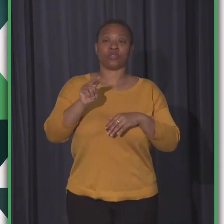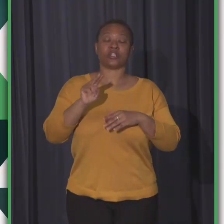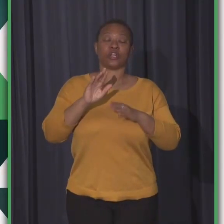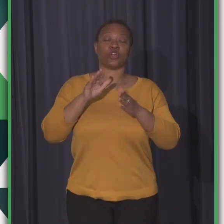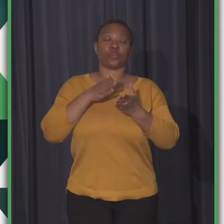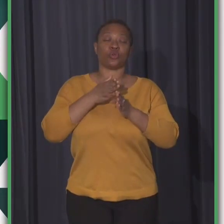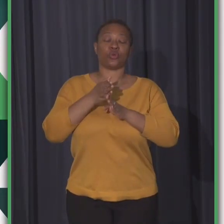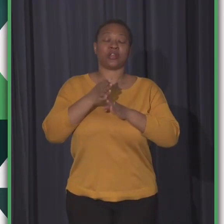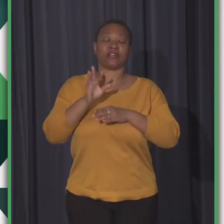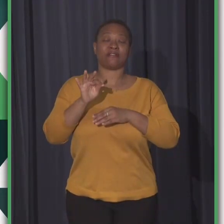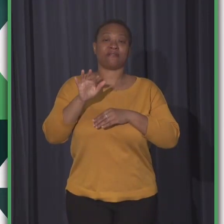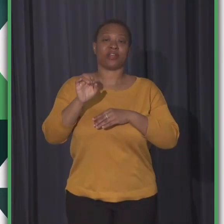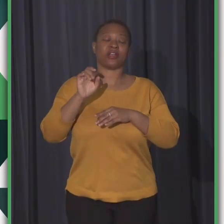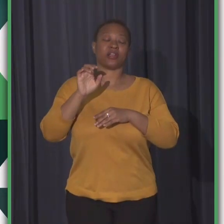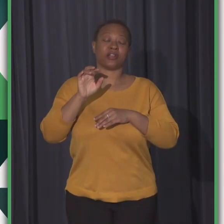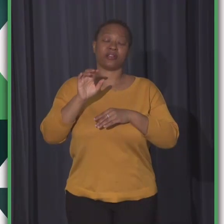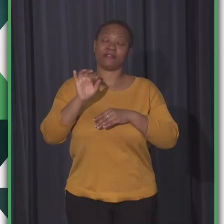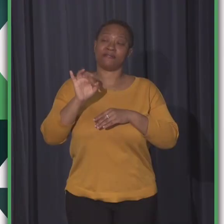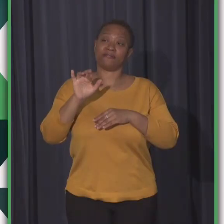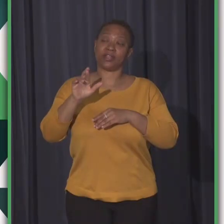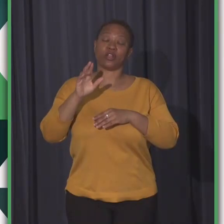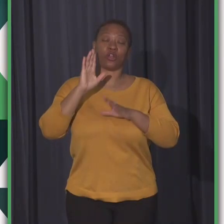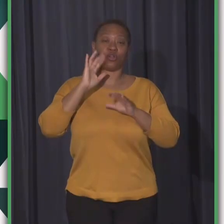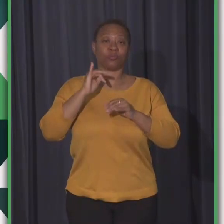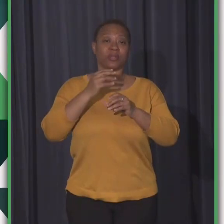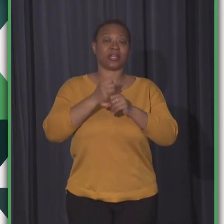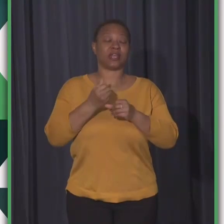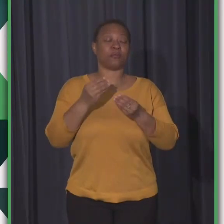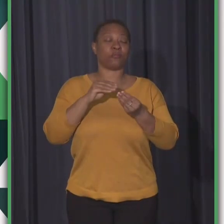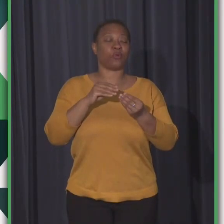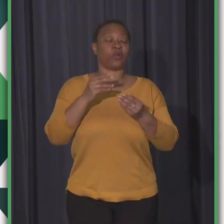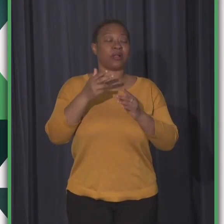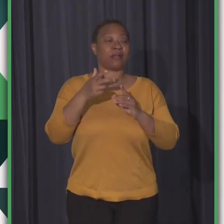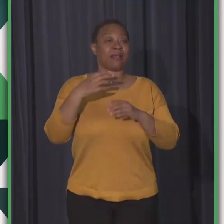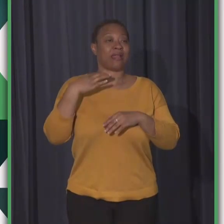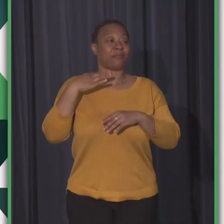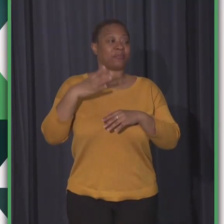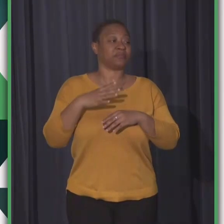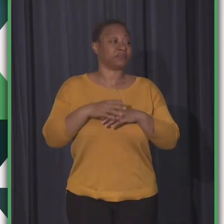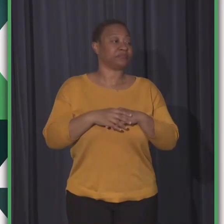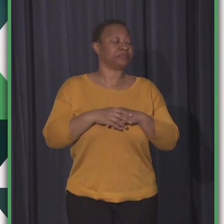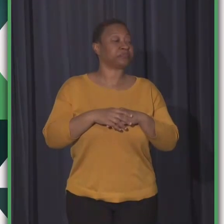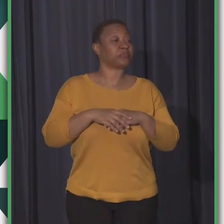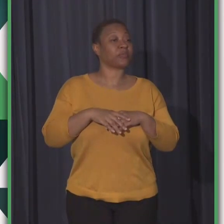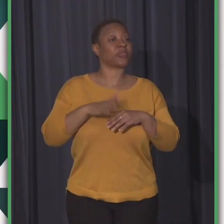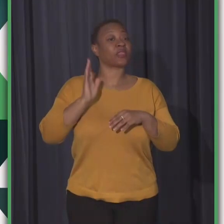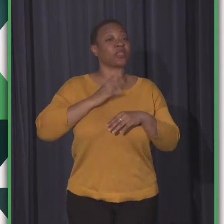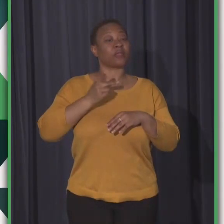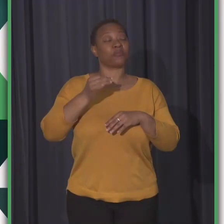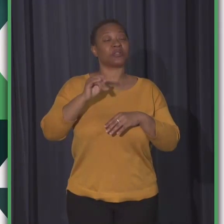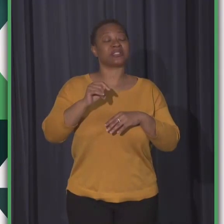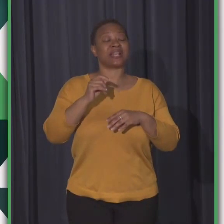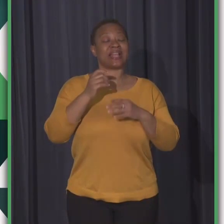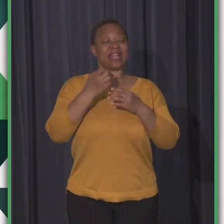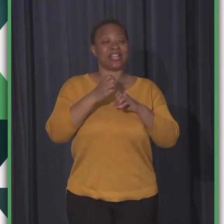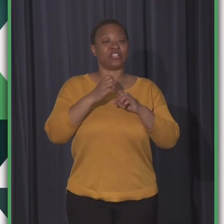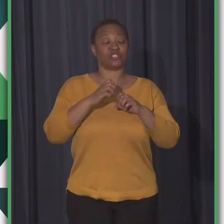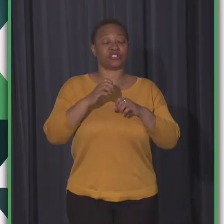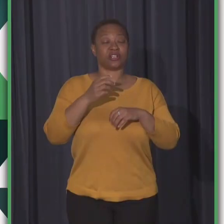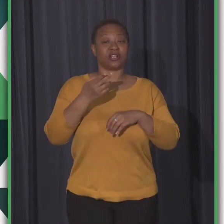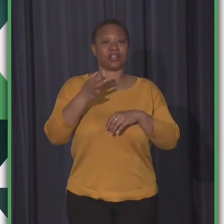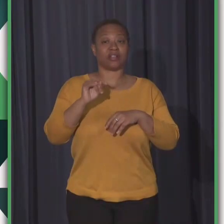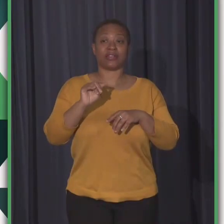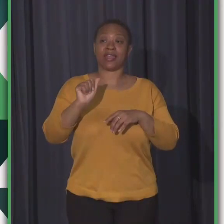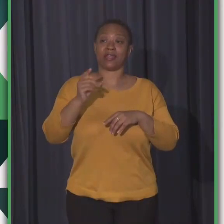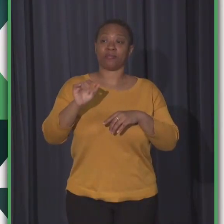Career Fair, hoping to get more applicants. We also had the precinct Easter egg hunts. On